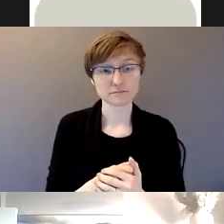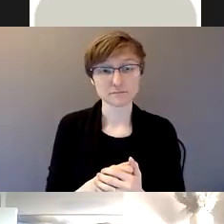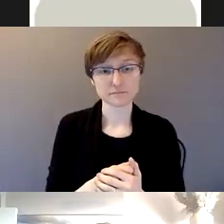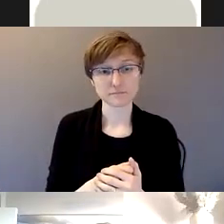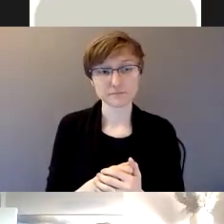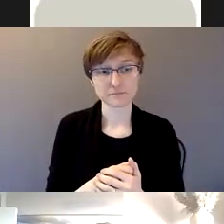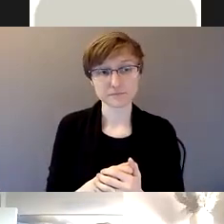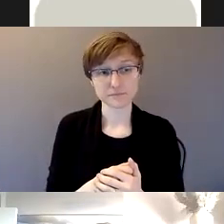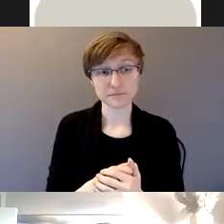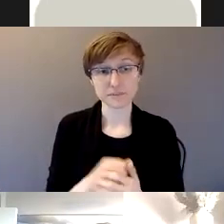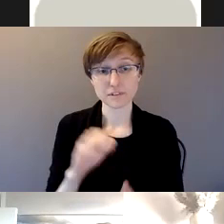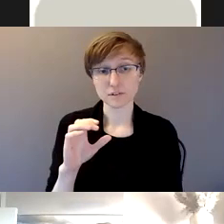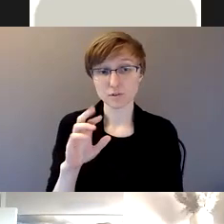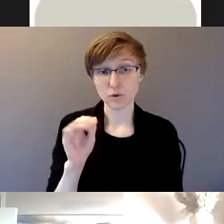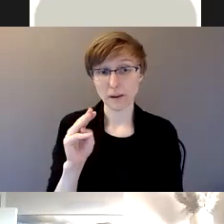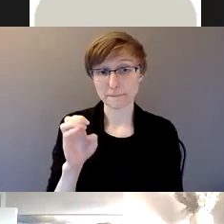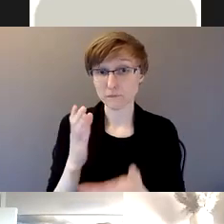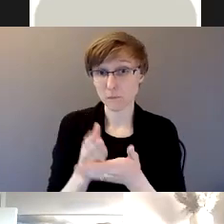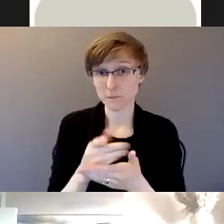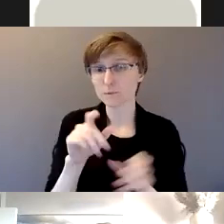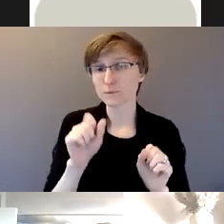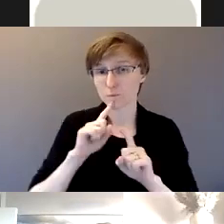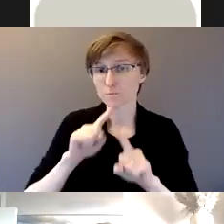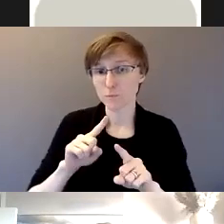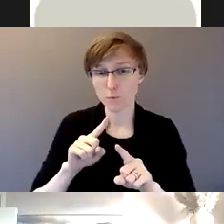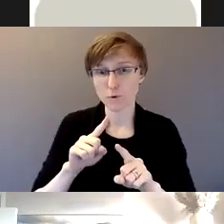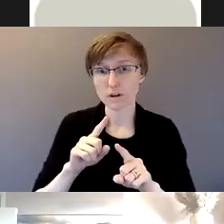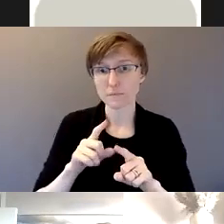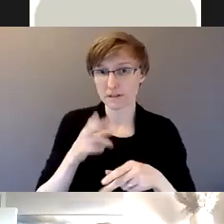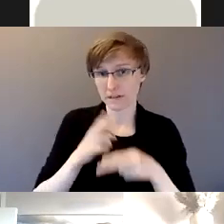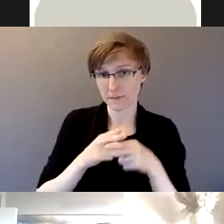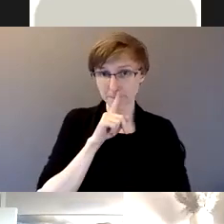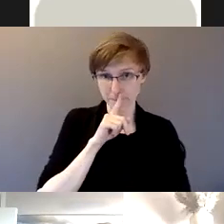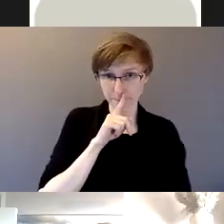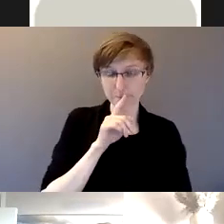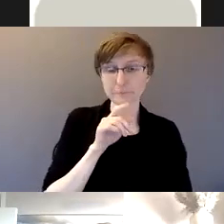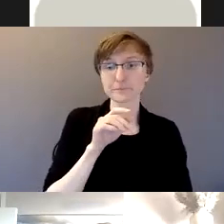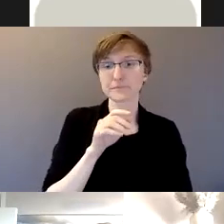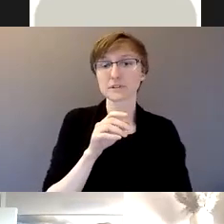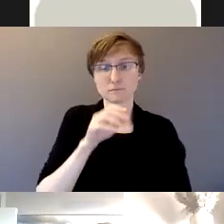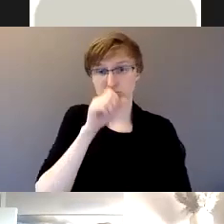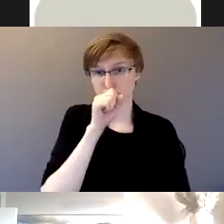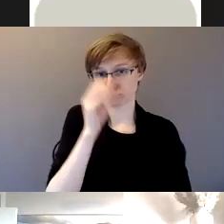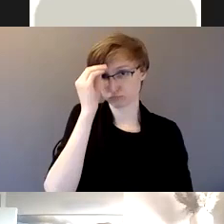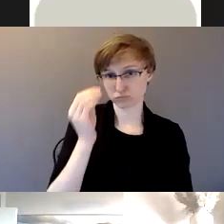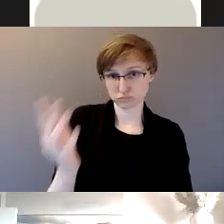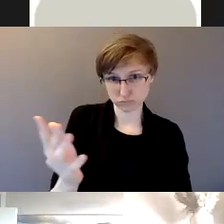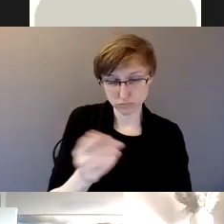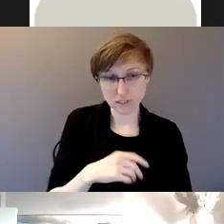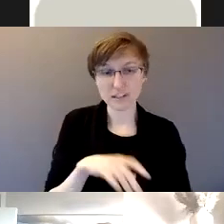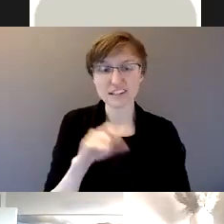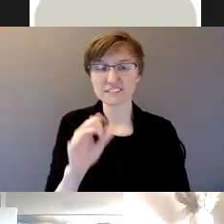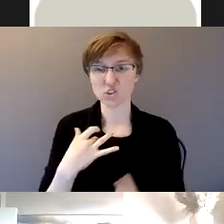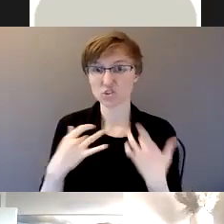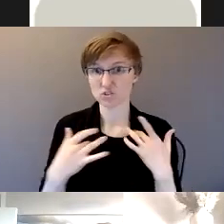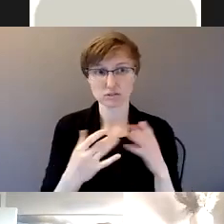The Crime Stoppers, you can report anonymously if you're concerned about the safety or well-being of an individual, particularly if they're at risk and are